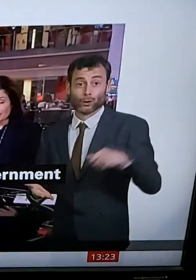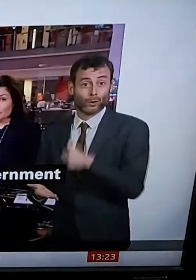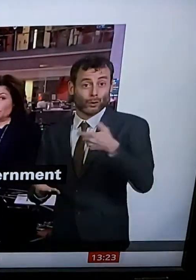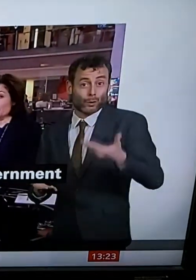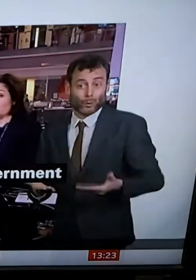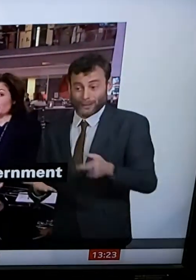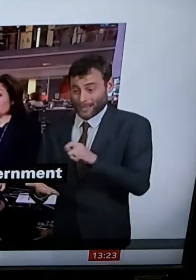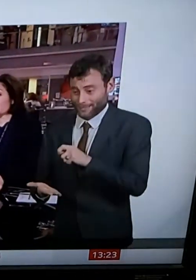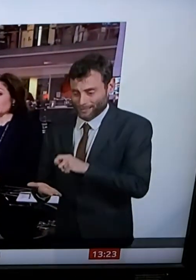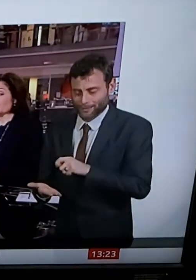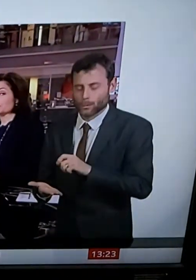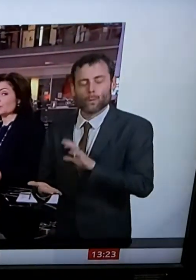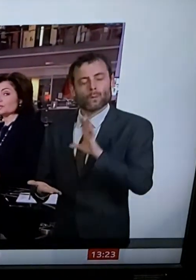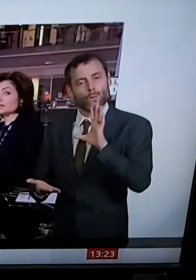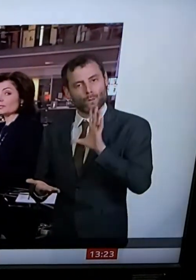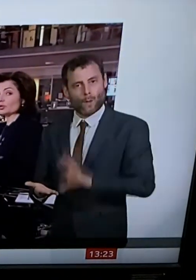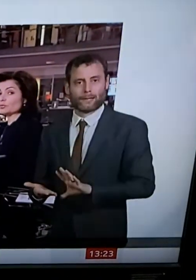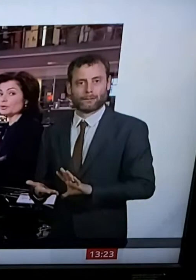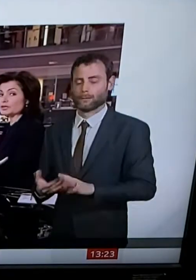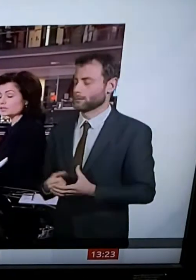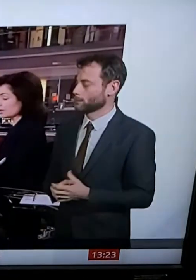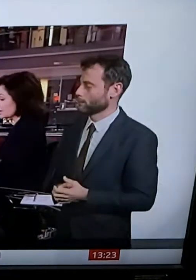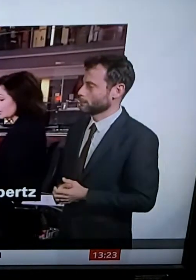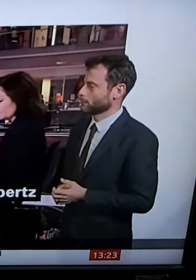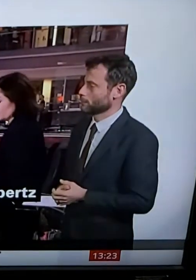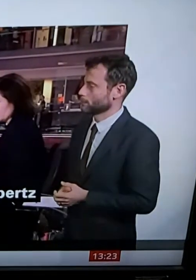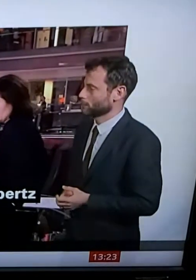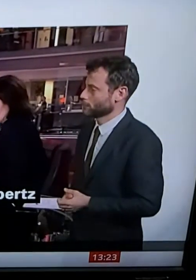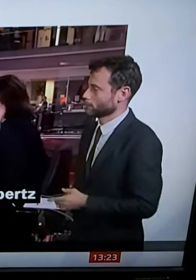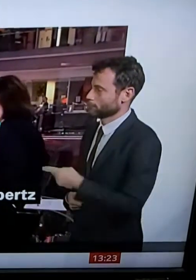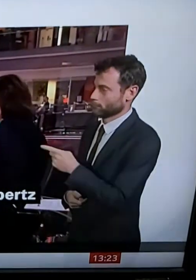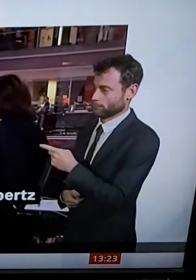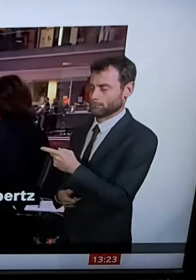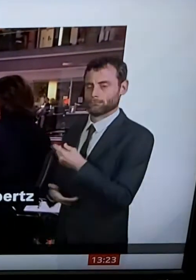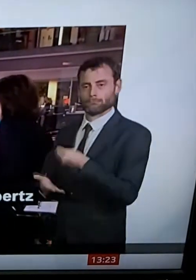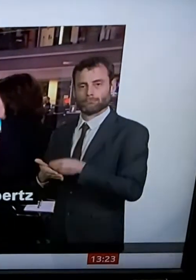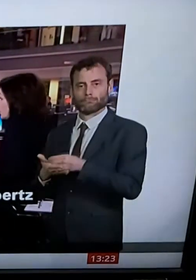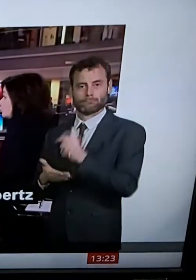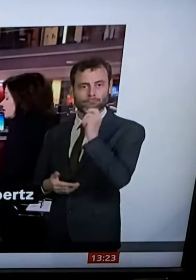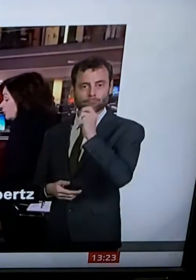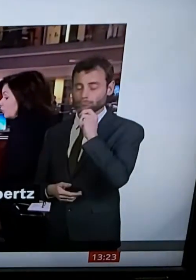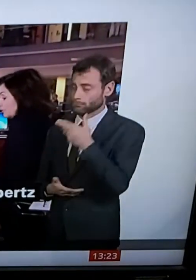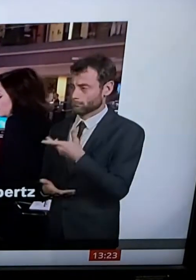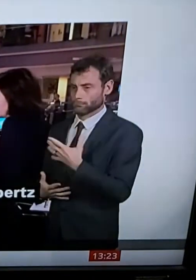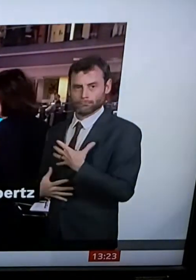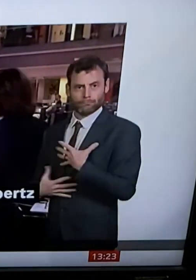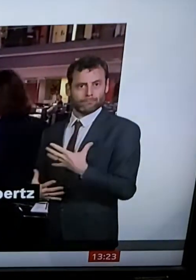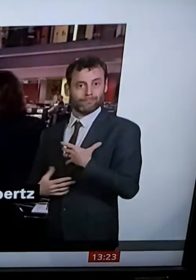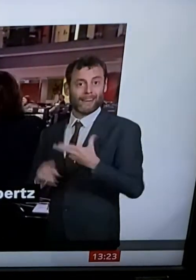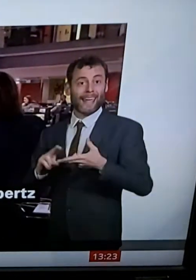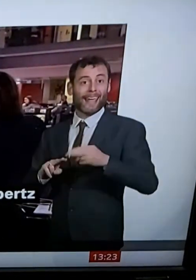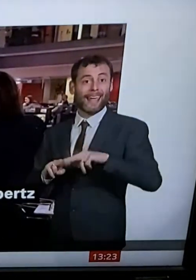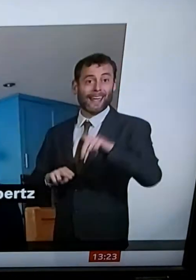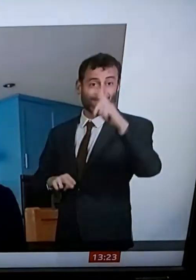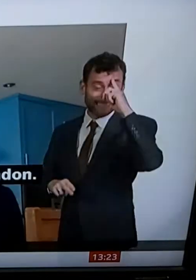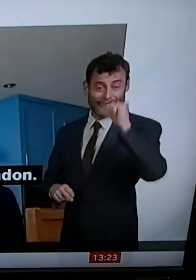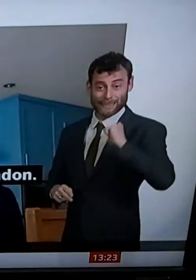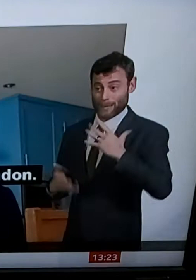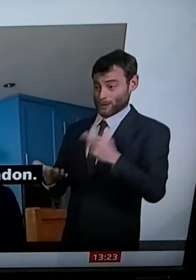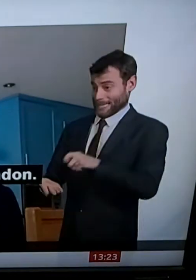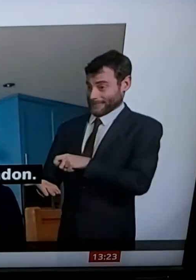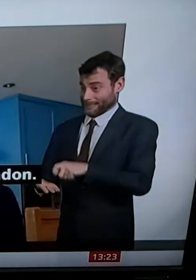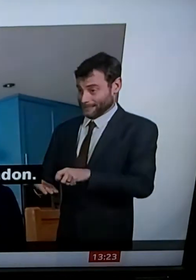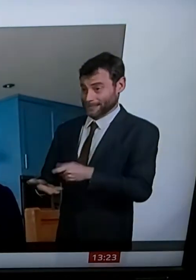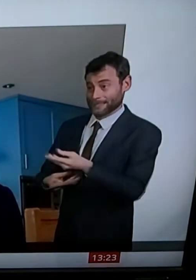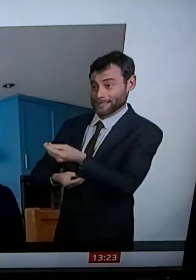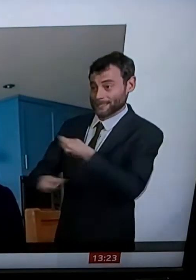Let's find out more from our personal finance correspondent Simon Gompertz, who's in West London. And my goodness, if you were meant to be completing today,